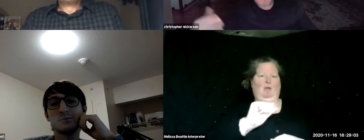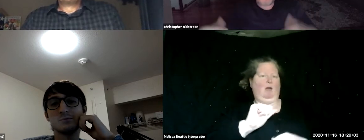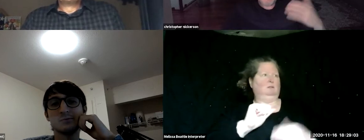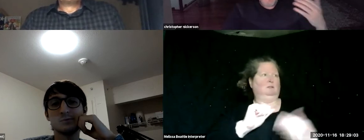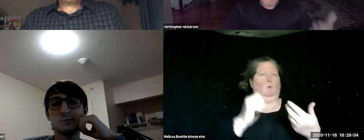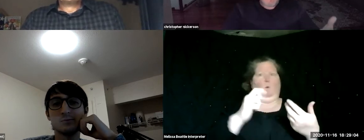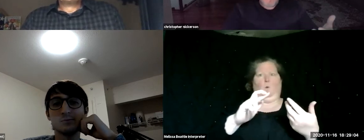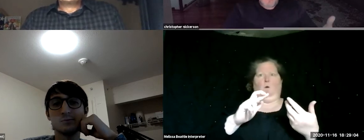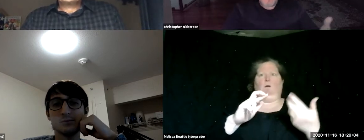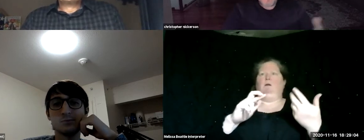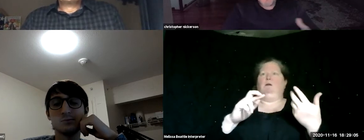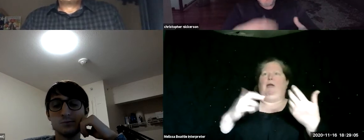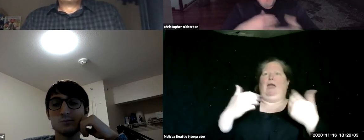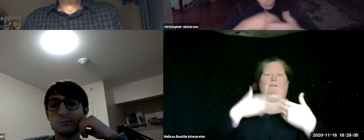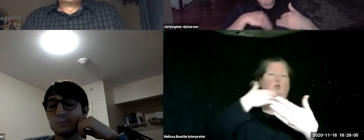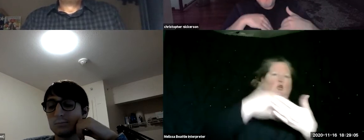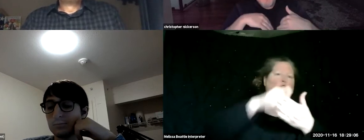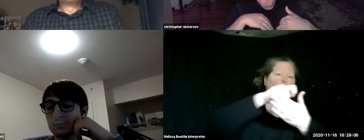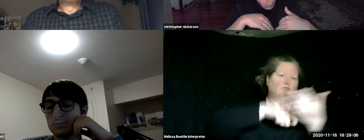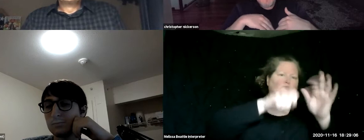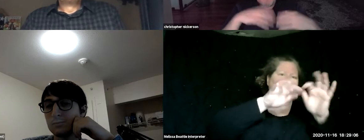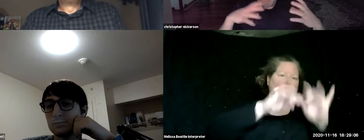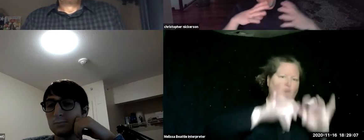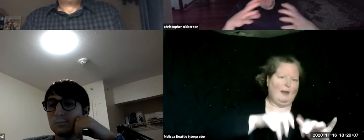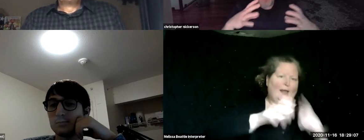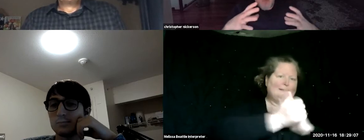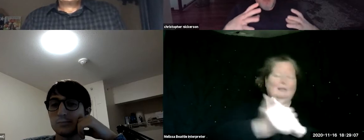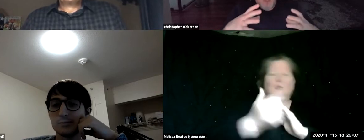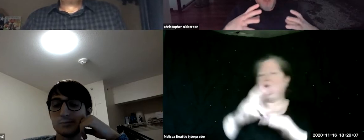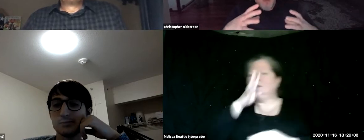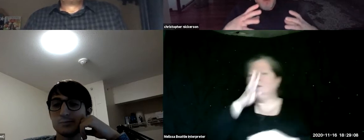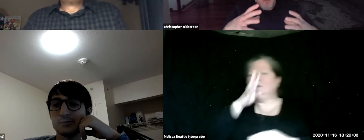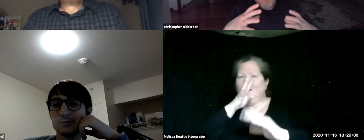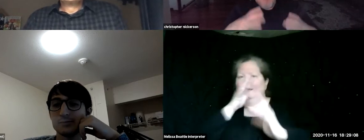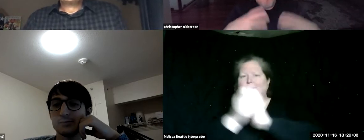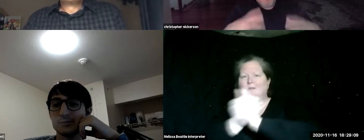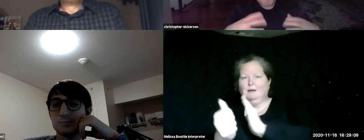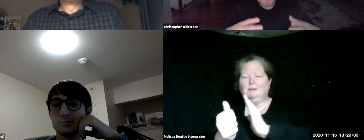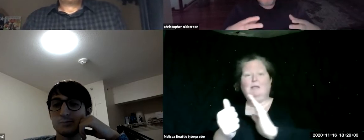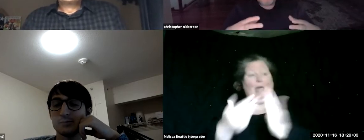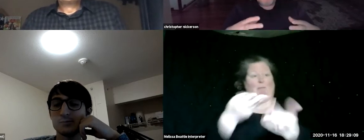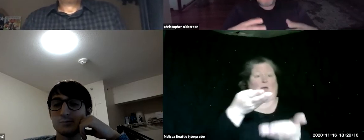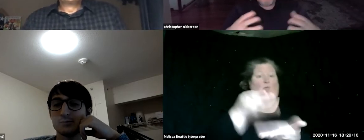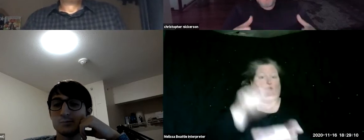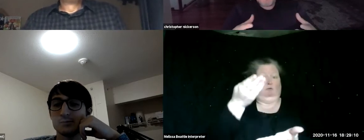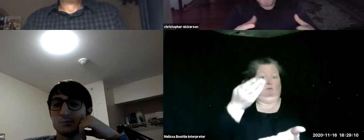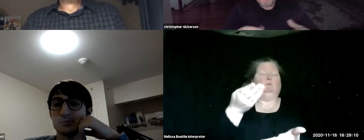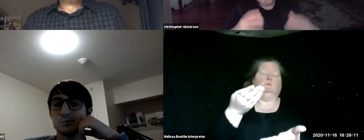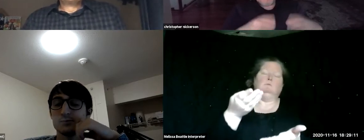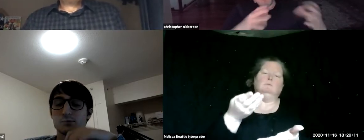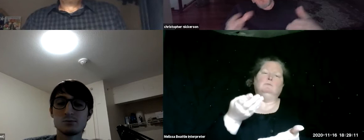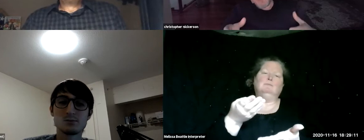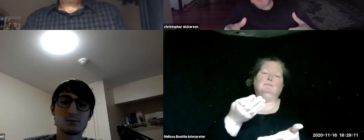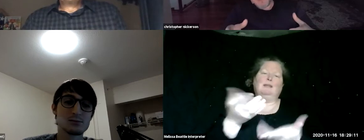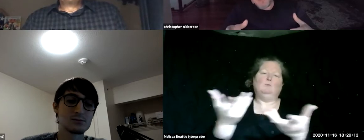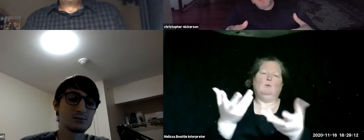writing skills, having good speaking skills, and proving that you can do it are really the trinity of being able to be effective. And